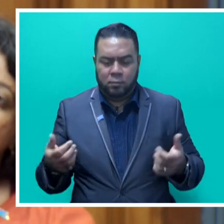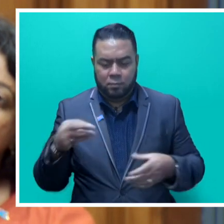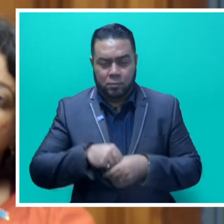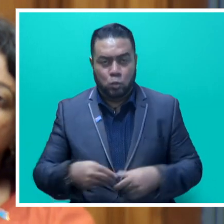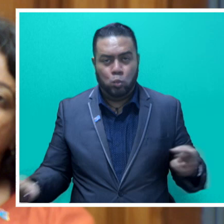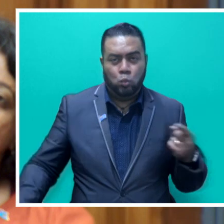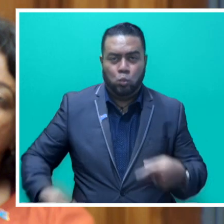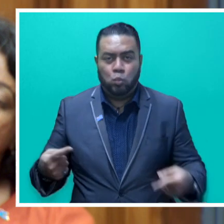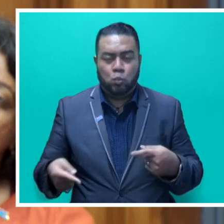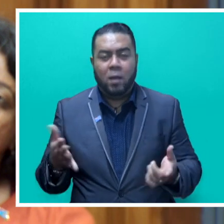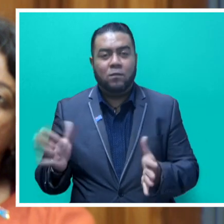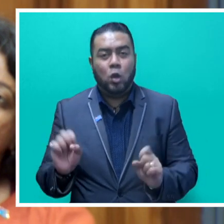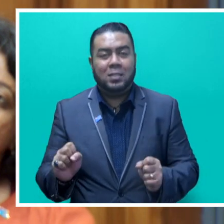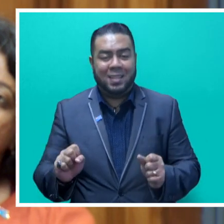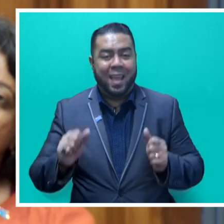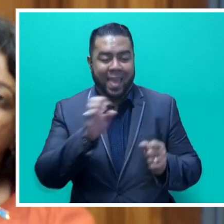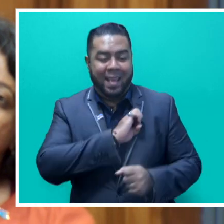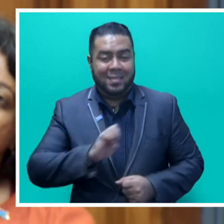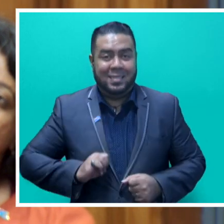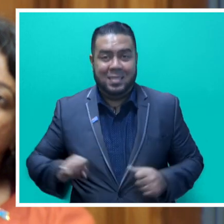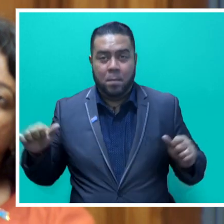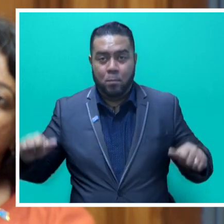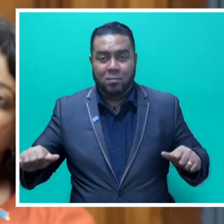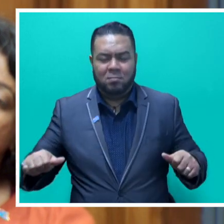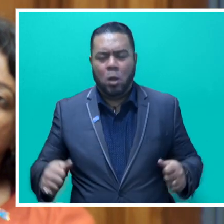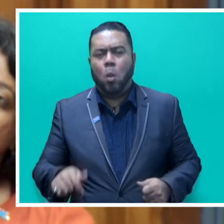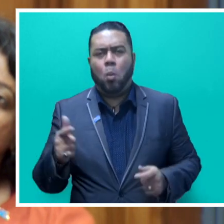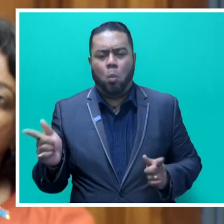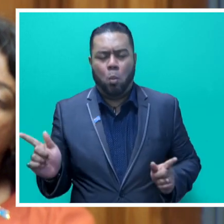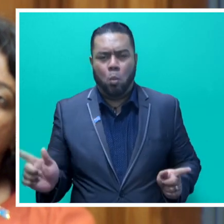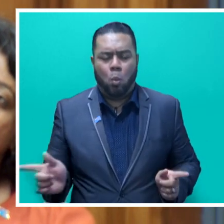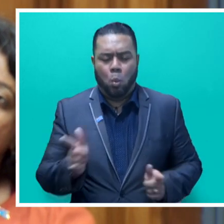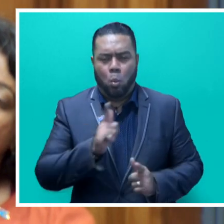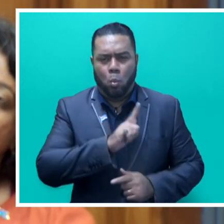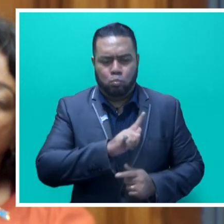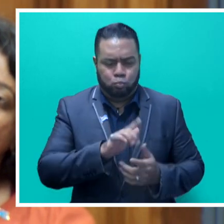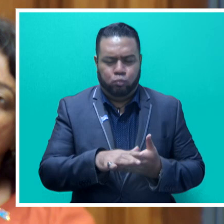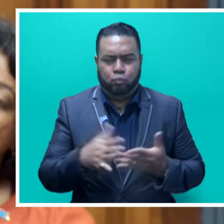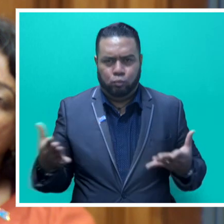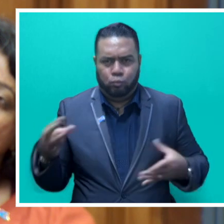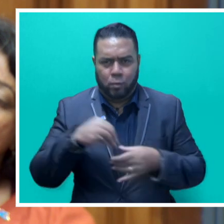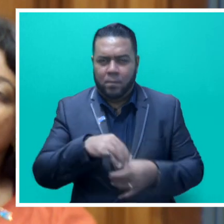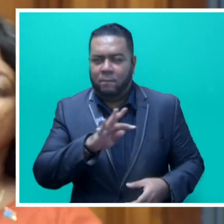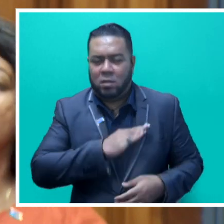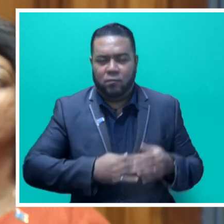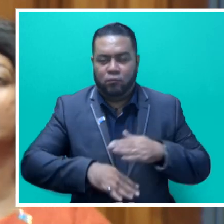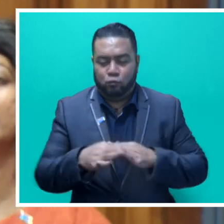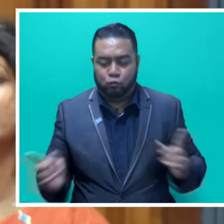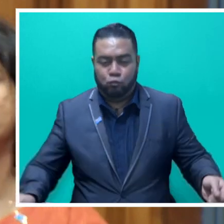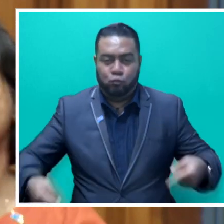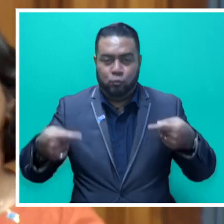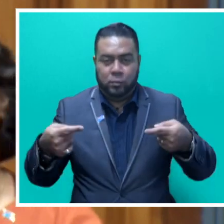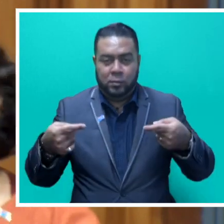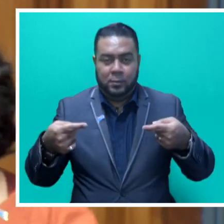His Excellency's loyal opposition. I would not be here making my maiden address to this august House if not for the trust